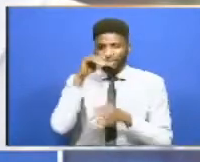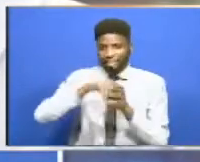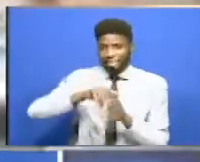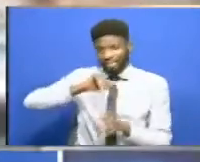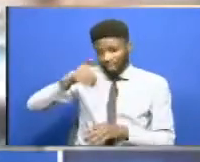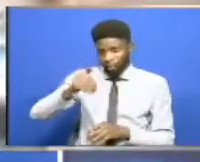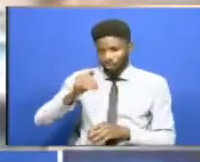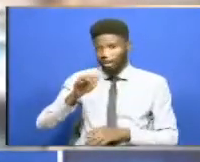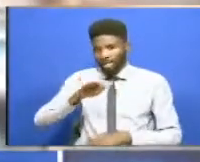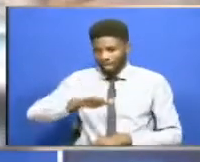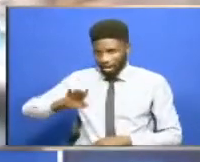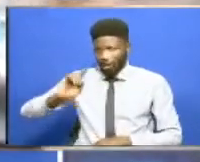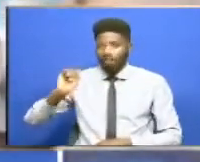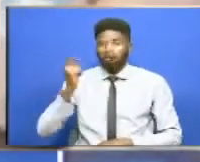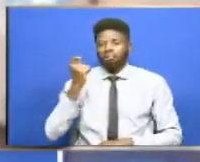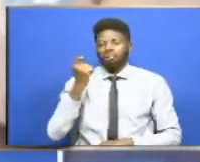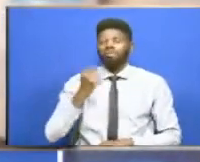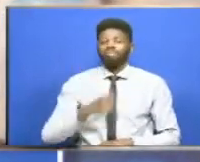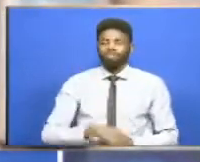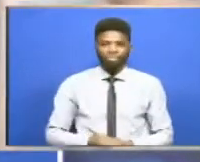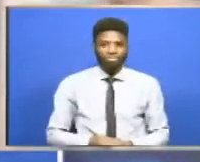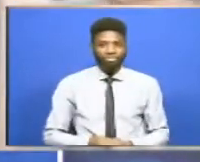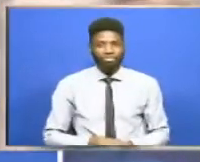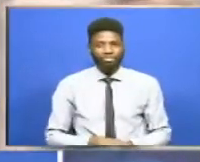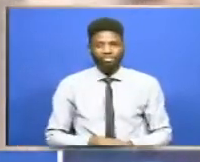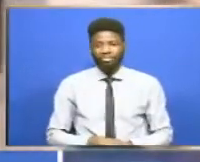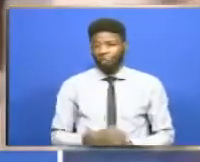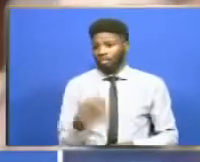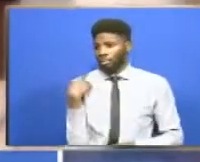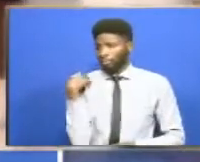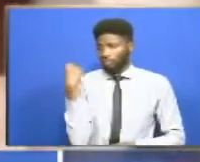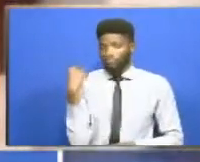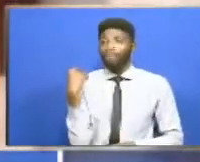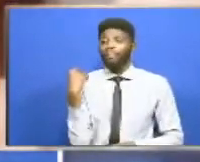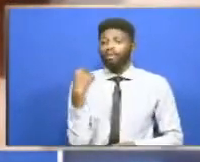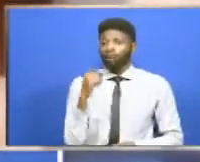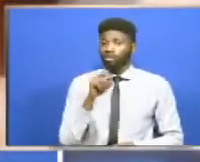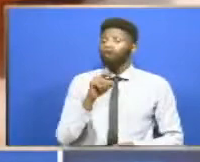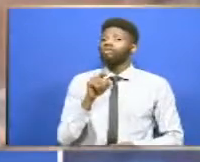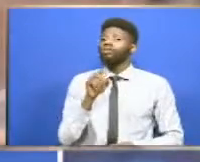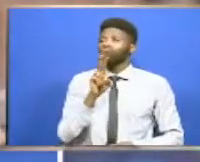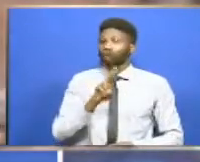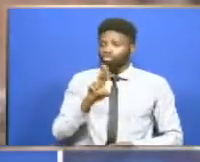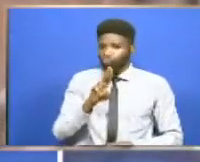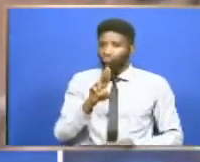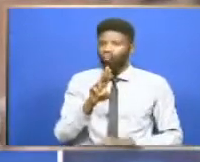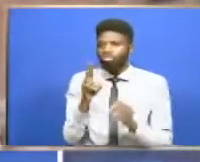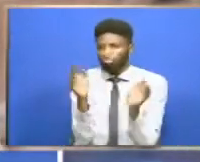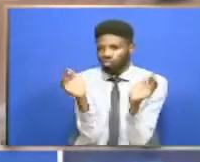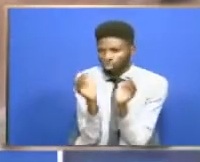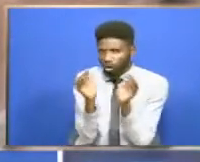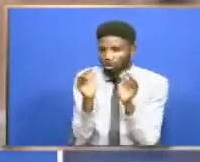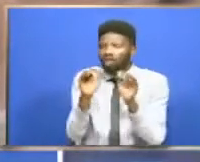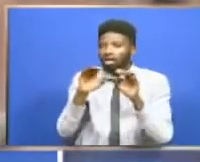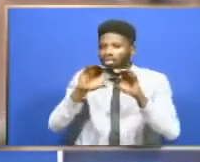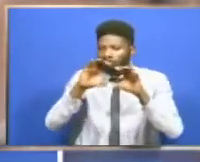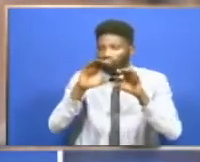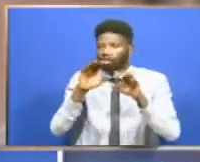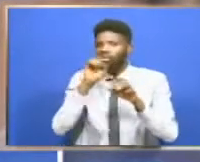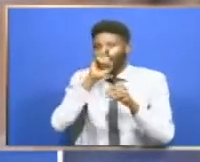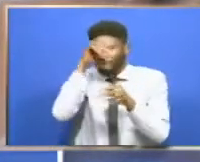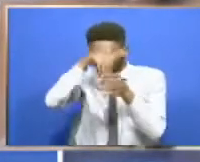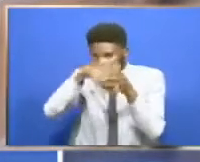in Kenya. Mnamo siku za hivi karibuni ufugaji wa kutumia vizimba umekuwa maarufu nchini,